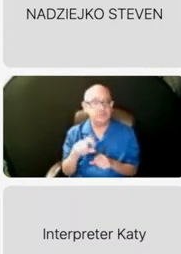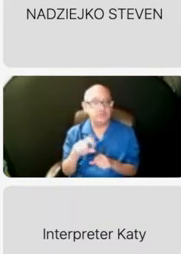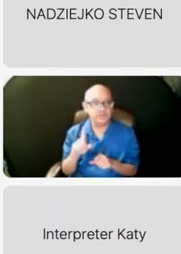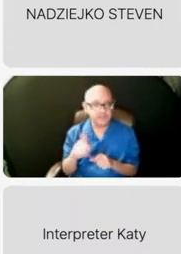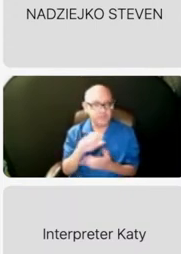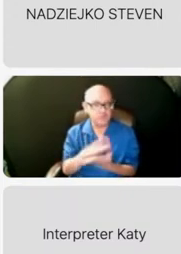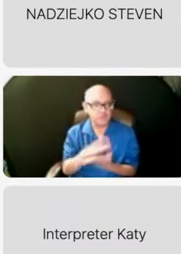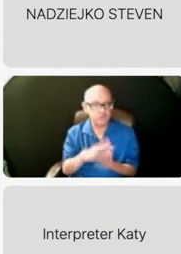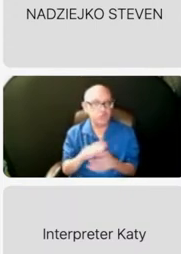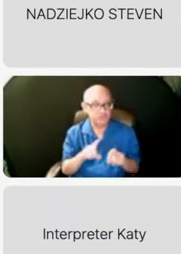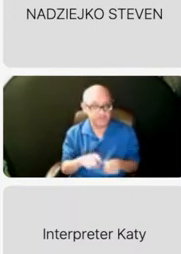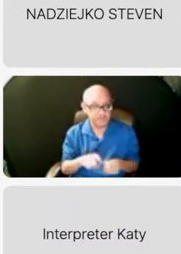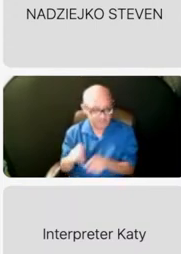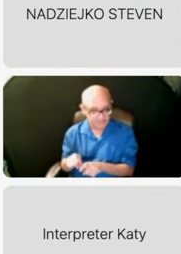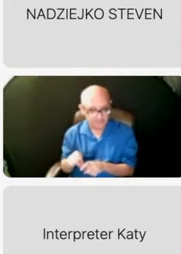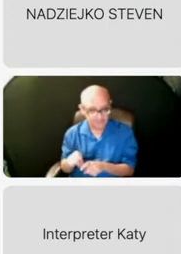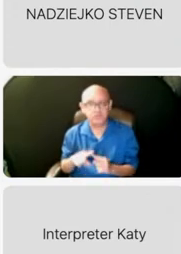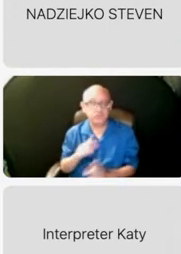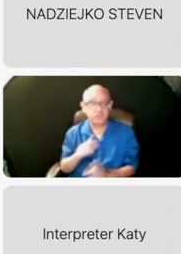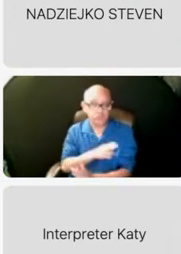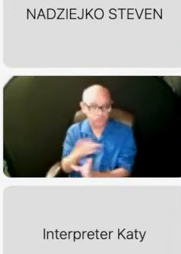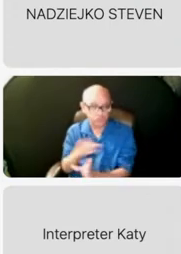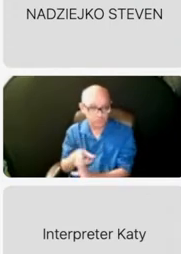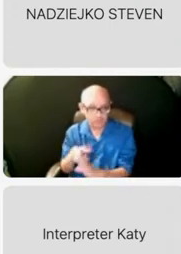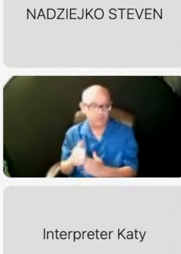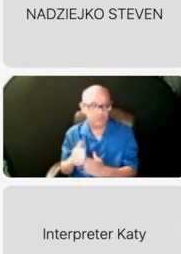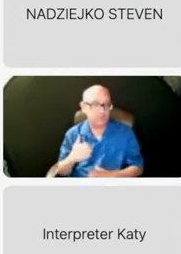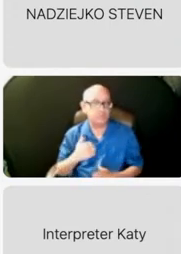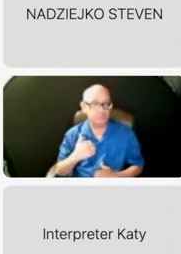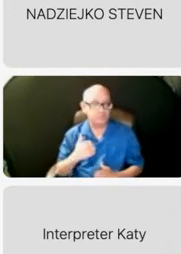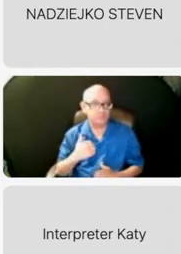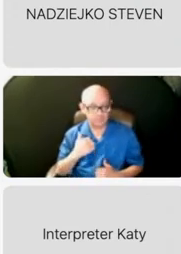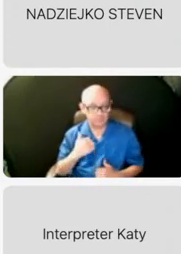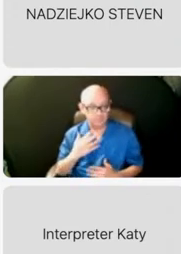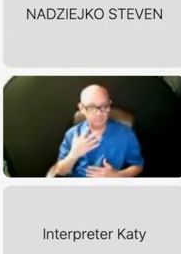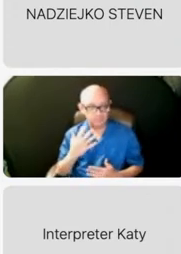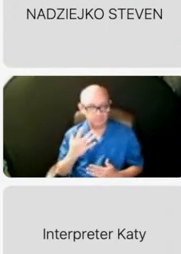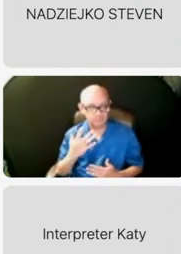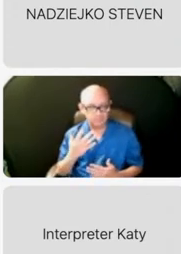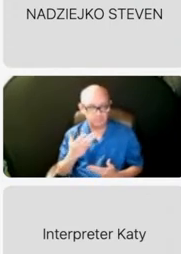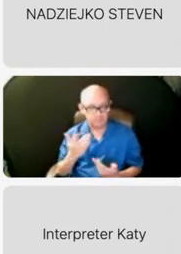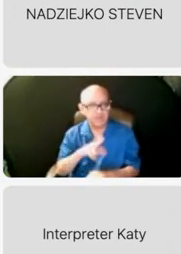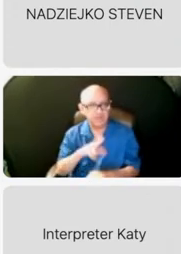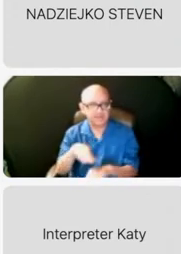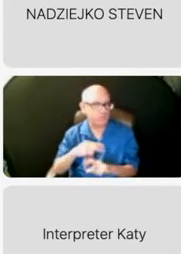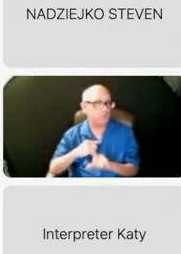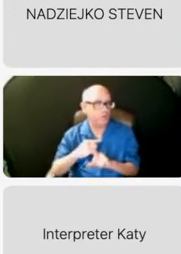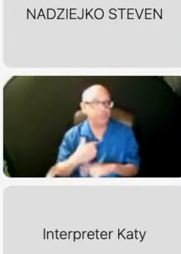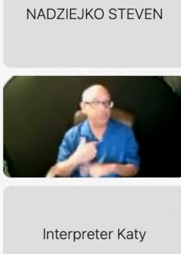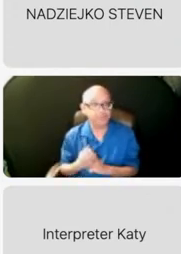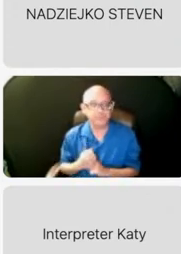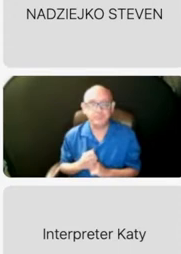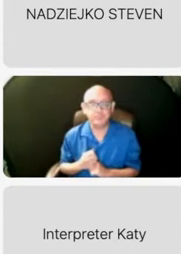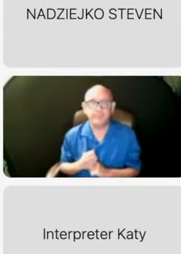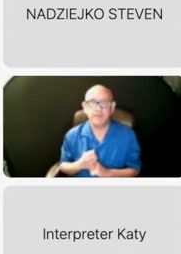and joined uh the the national guard uh and also uh